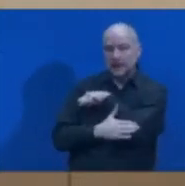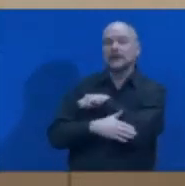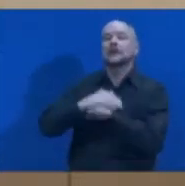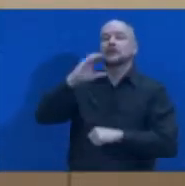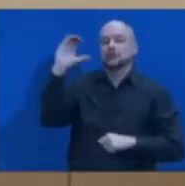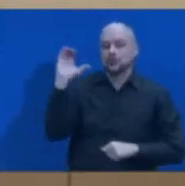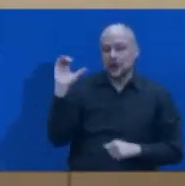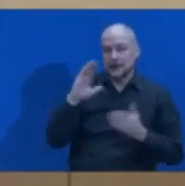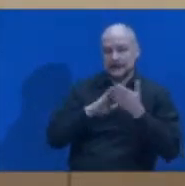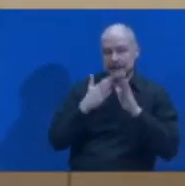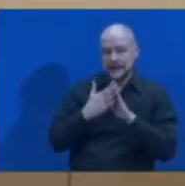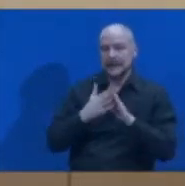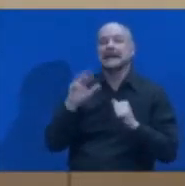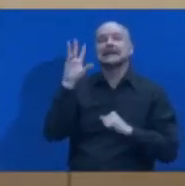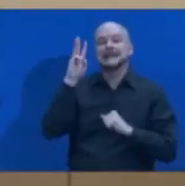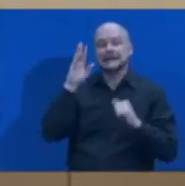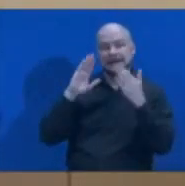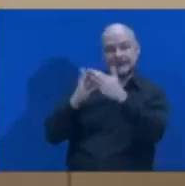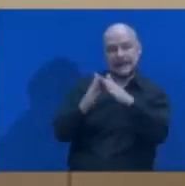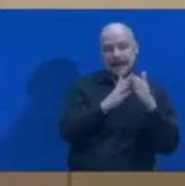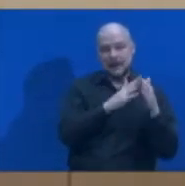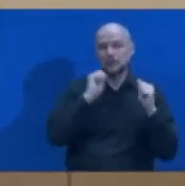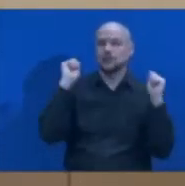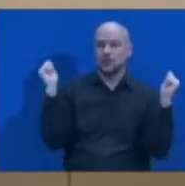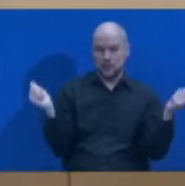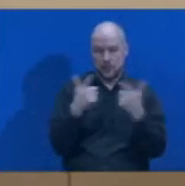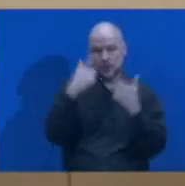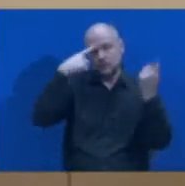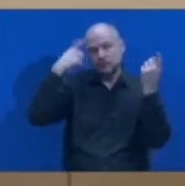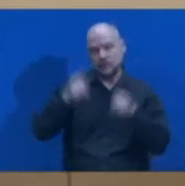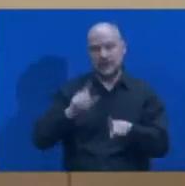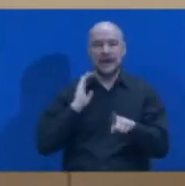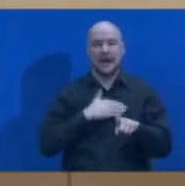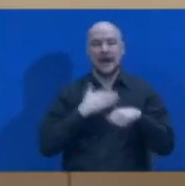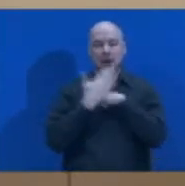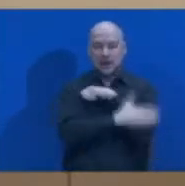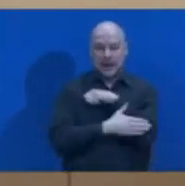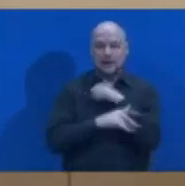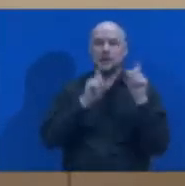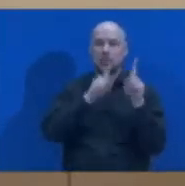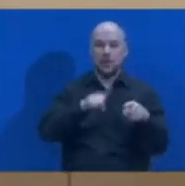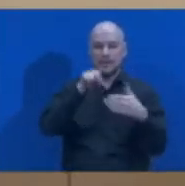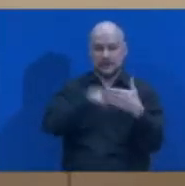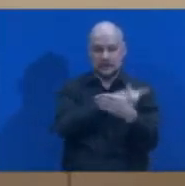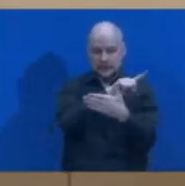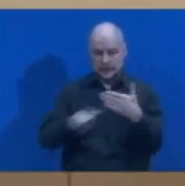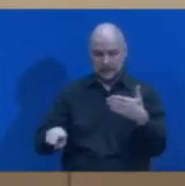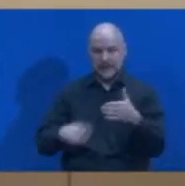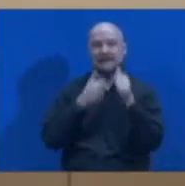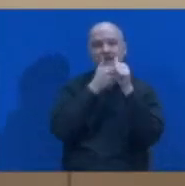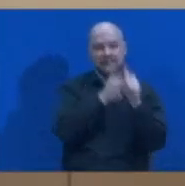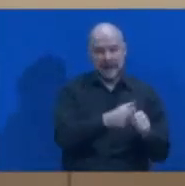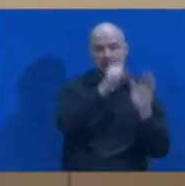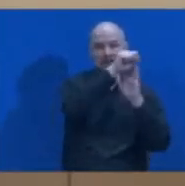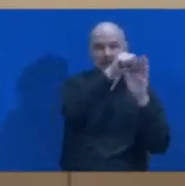collectively agreed to let our order expire and to move to following the state's order, and that's where we are today.